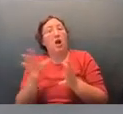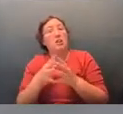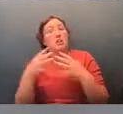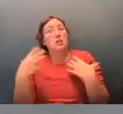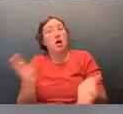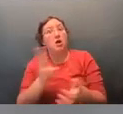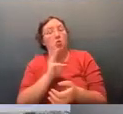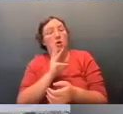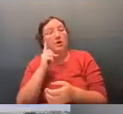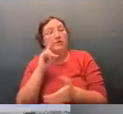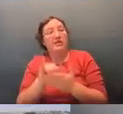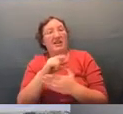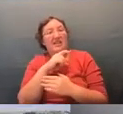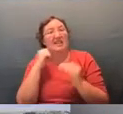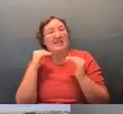with you.